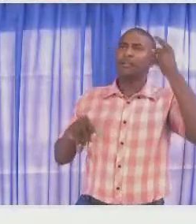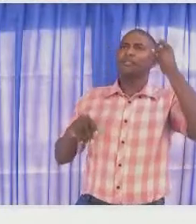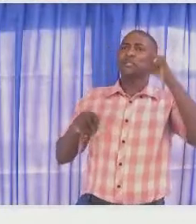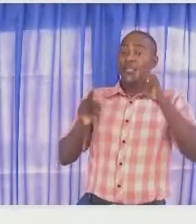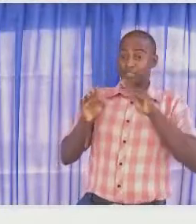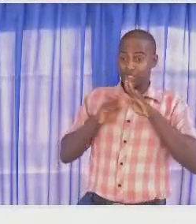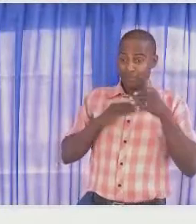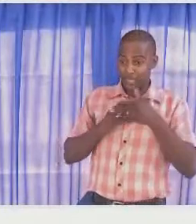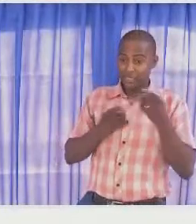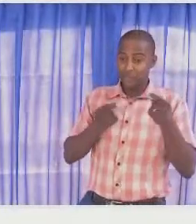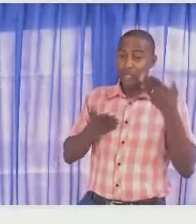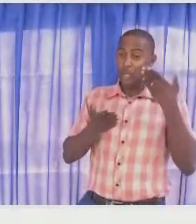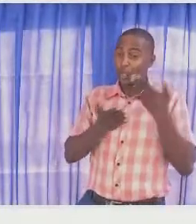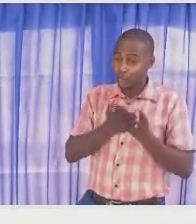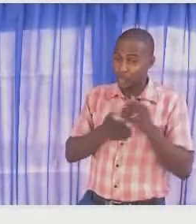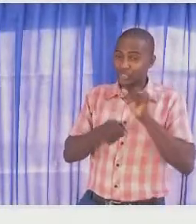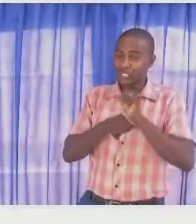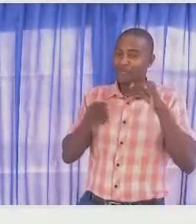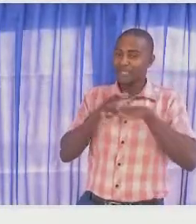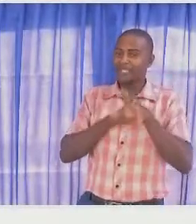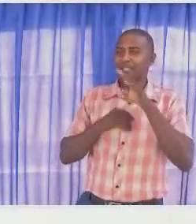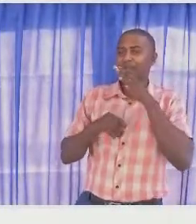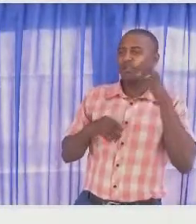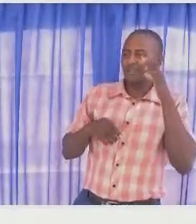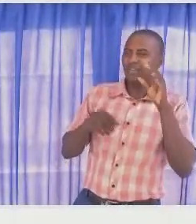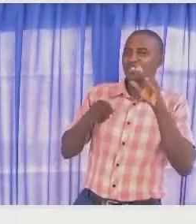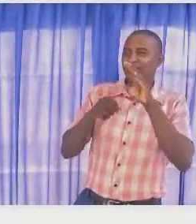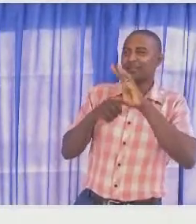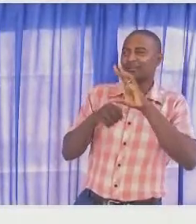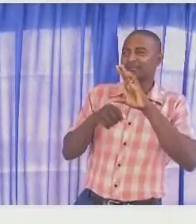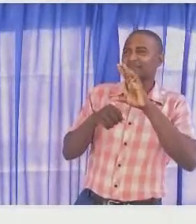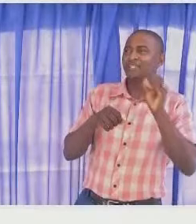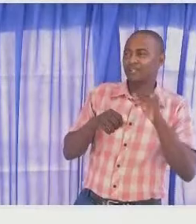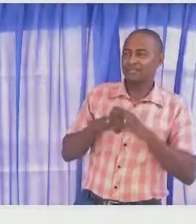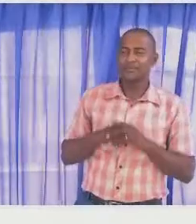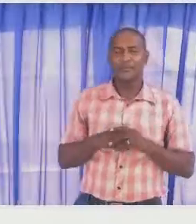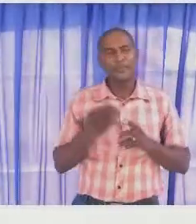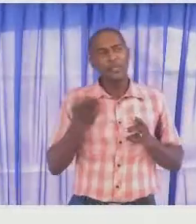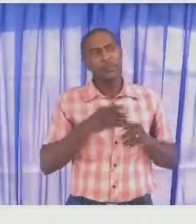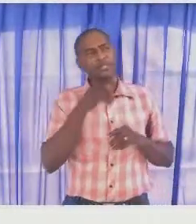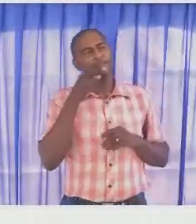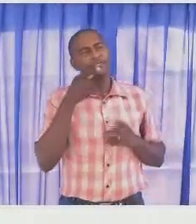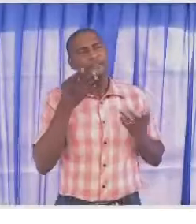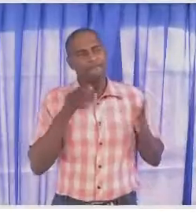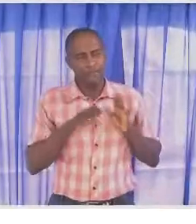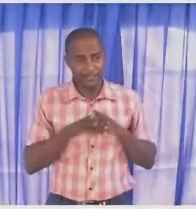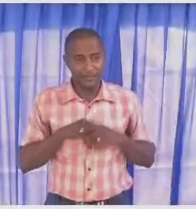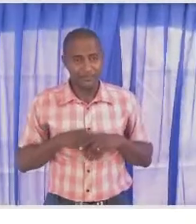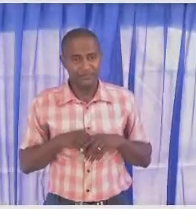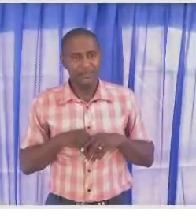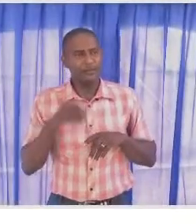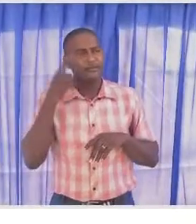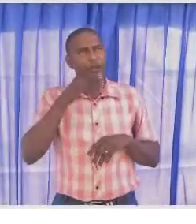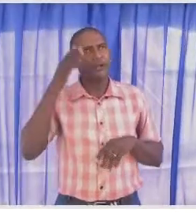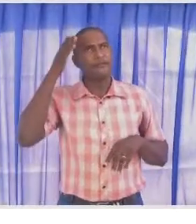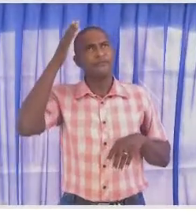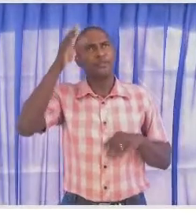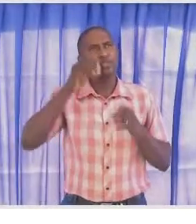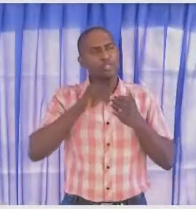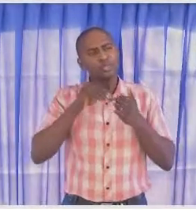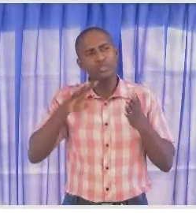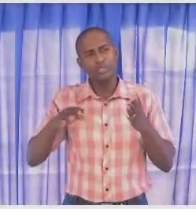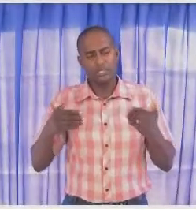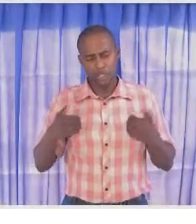the agricultural industry. Yes, that's my vision. What's your tip for, say, a future student, a young